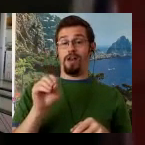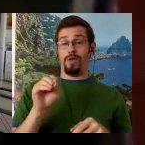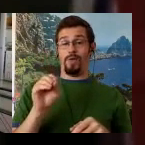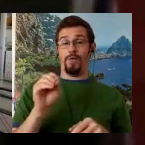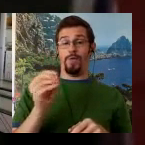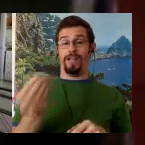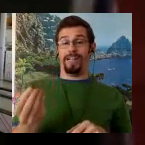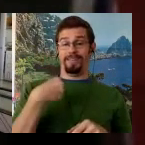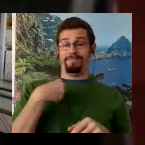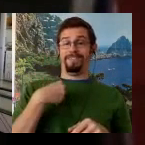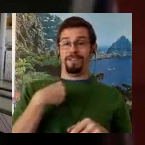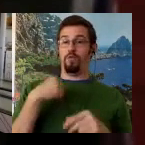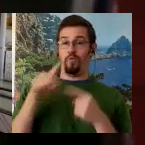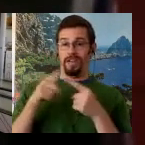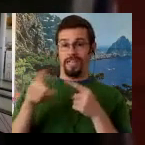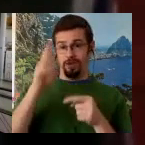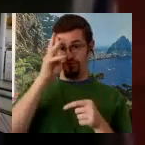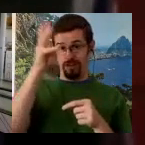created the font.